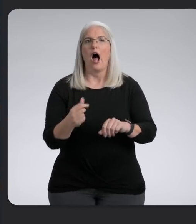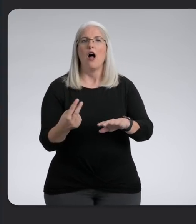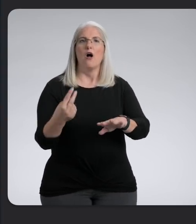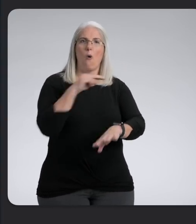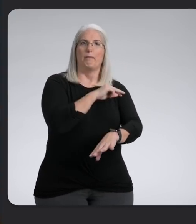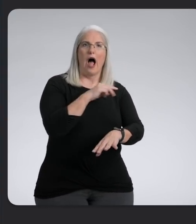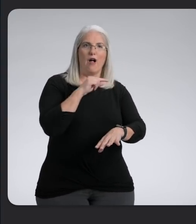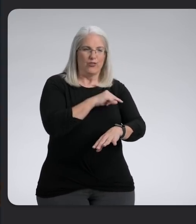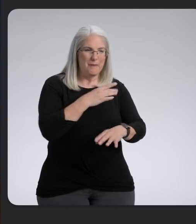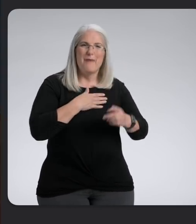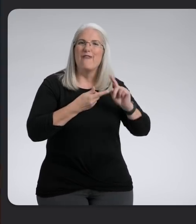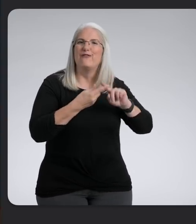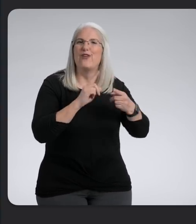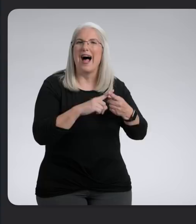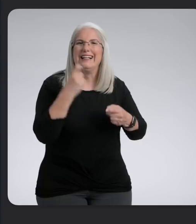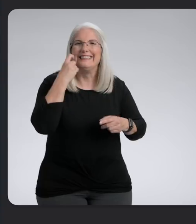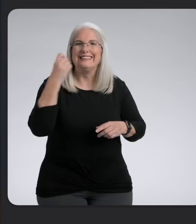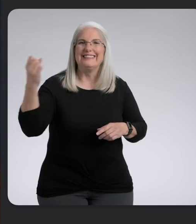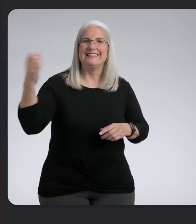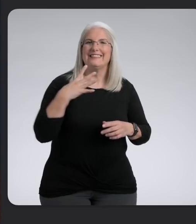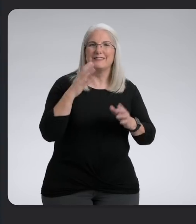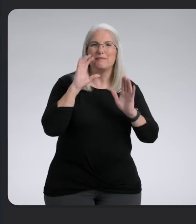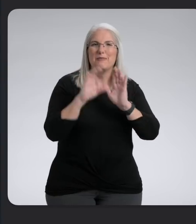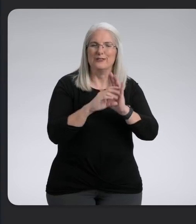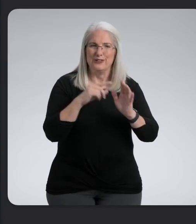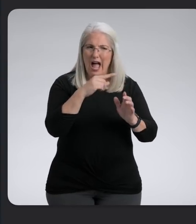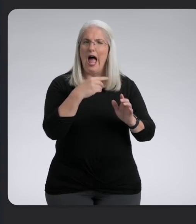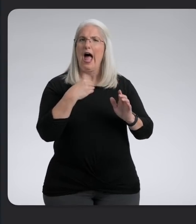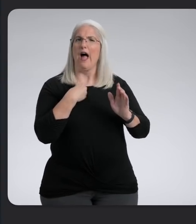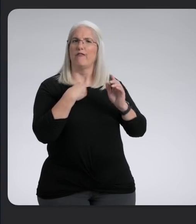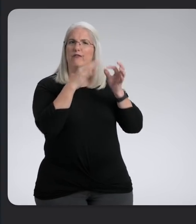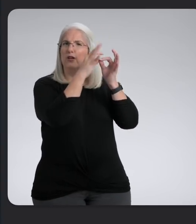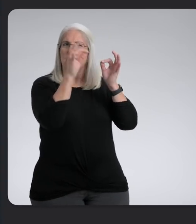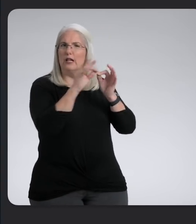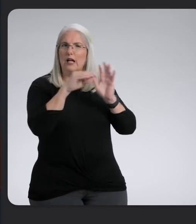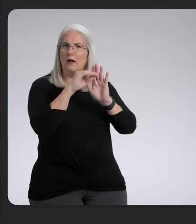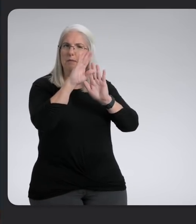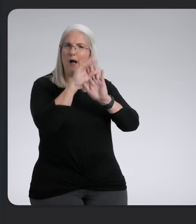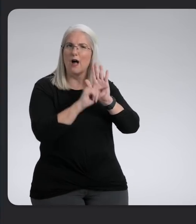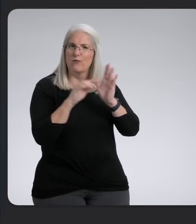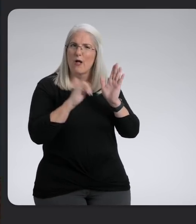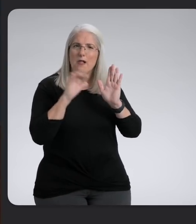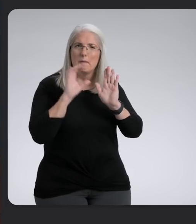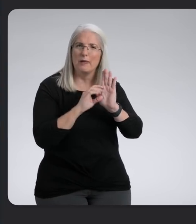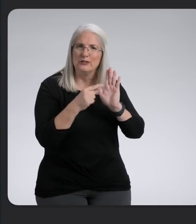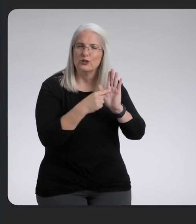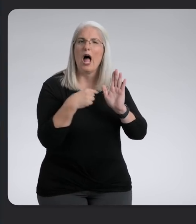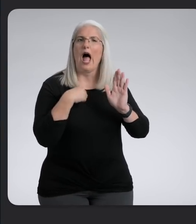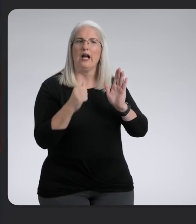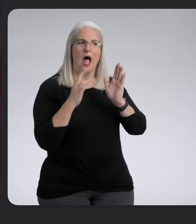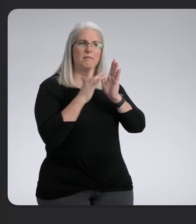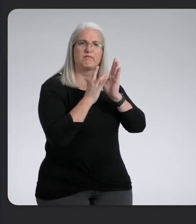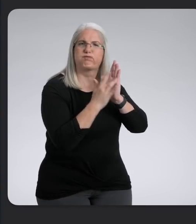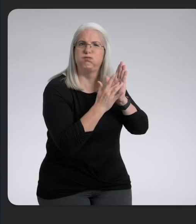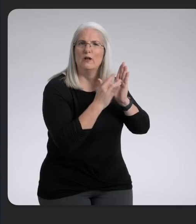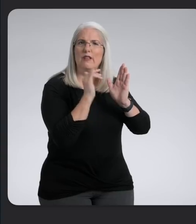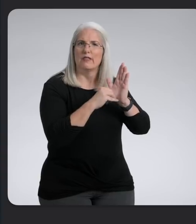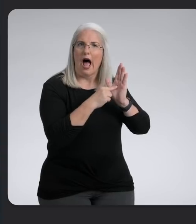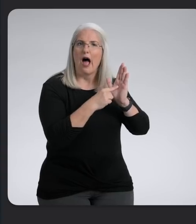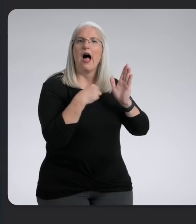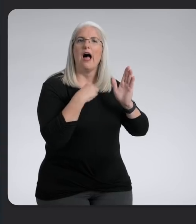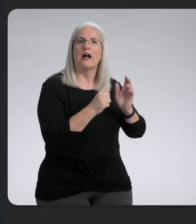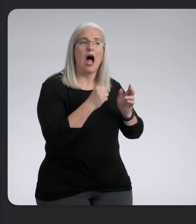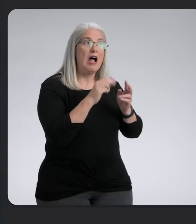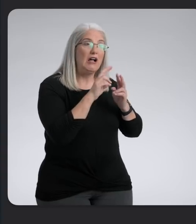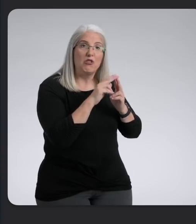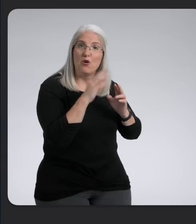notice that here at the top, there's some text. Now I can just select it like this, and I have the option to use a lookup to find out